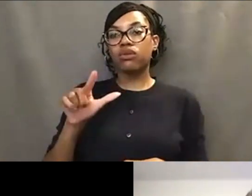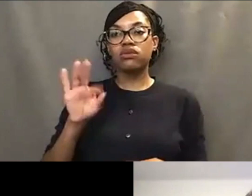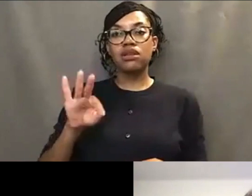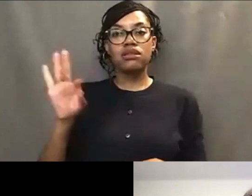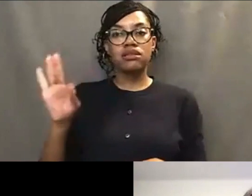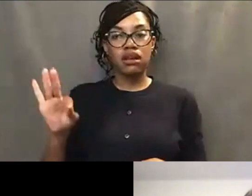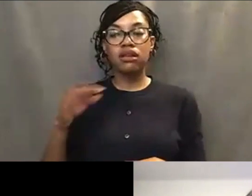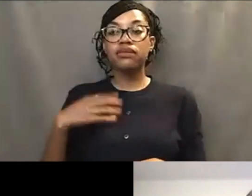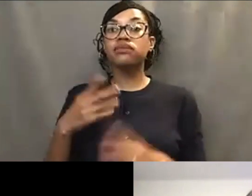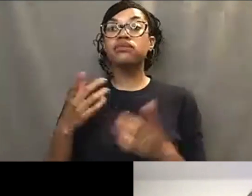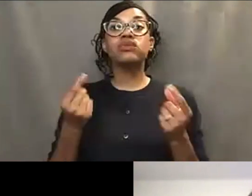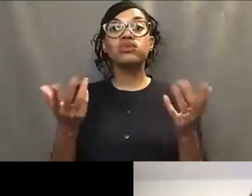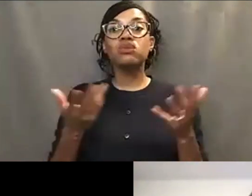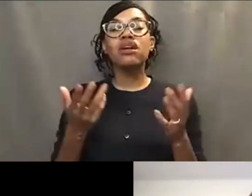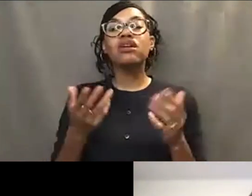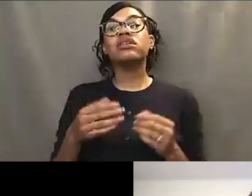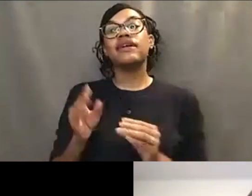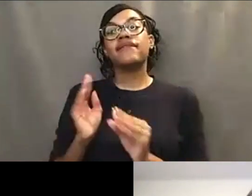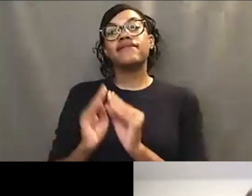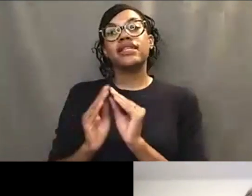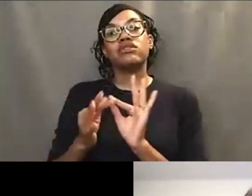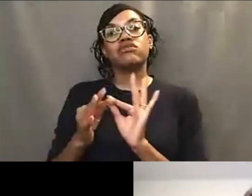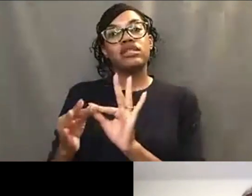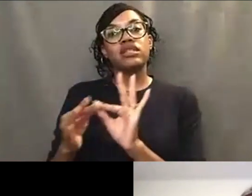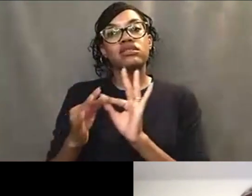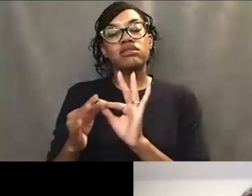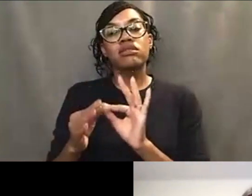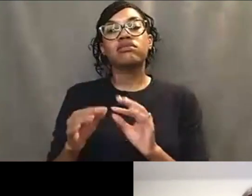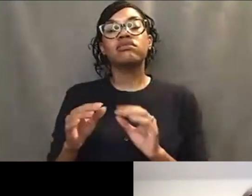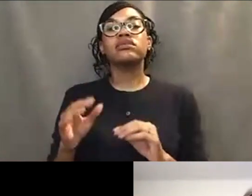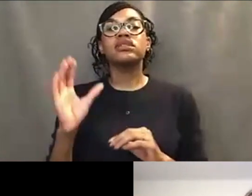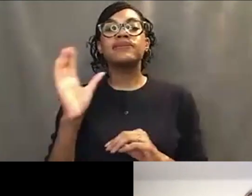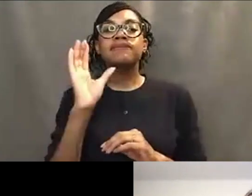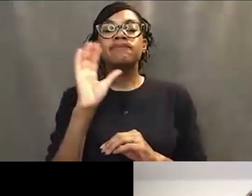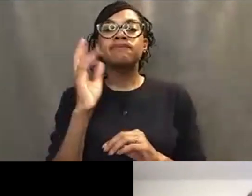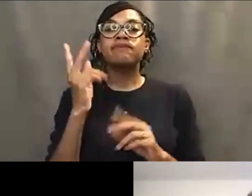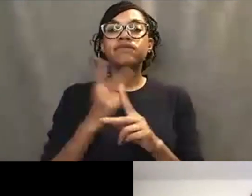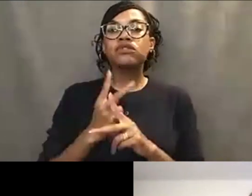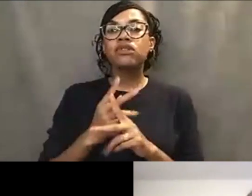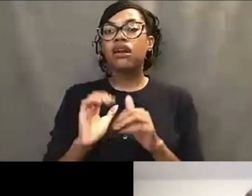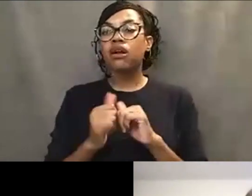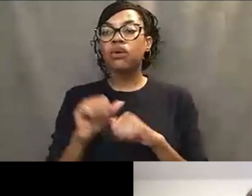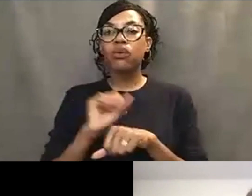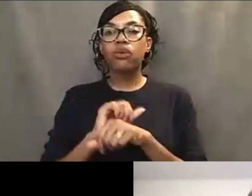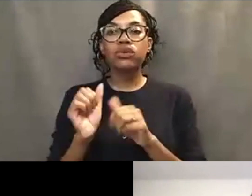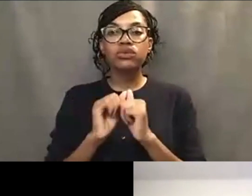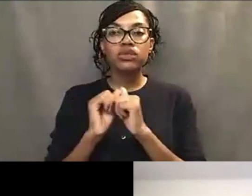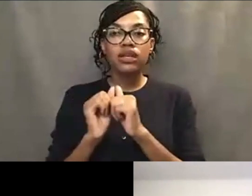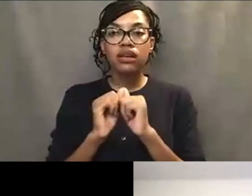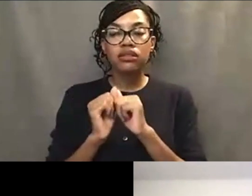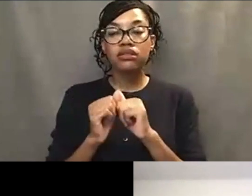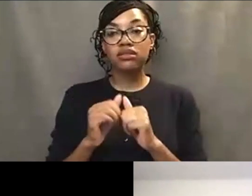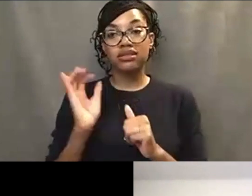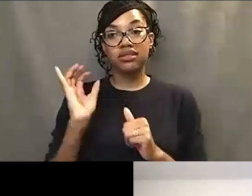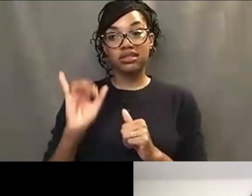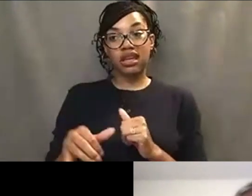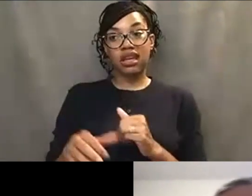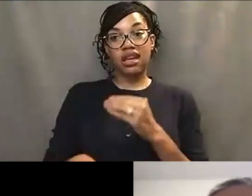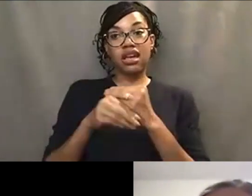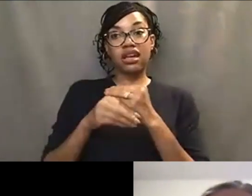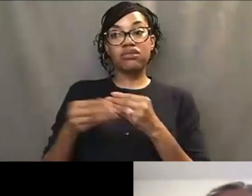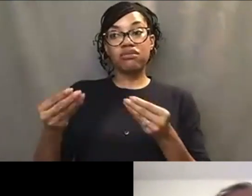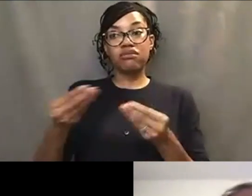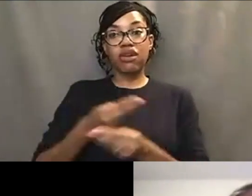but also to figure out where it is that we can work together in, you know, whether that be in our bargaining